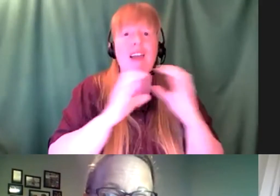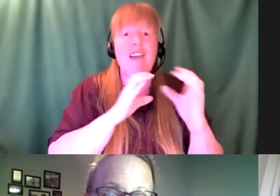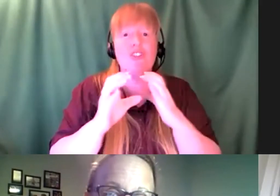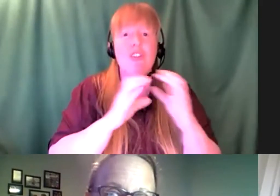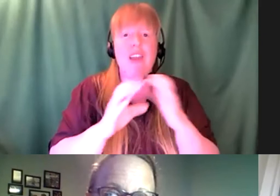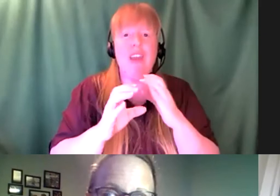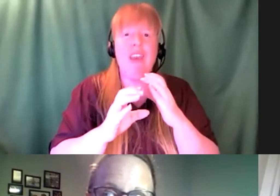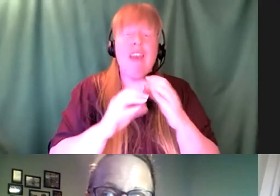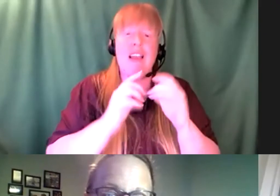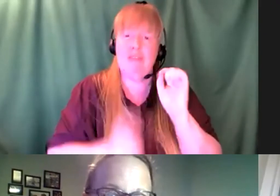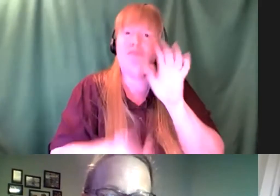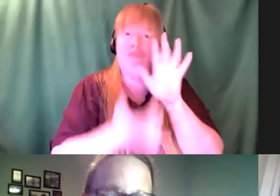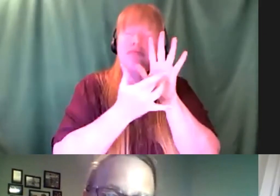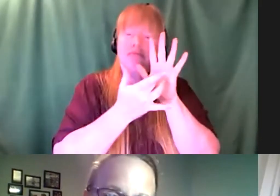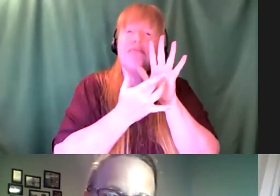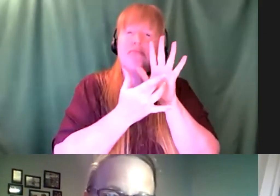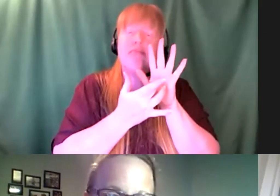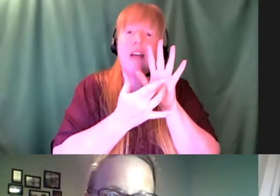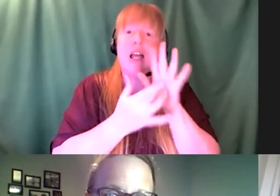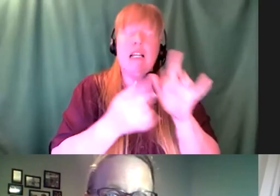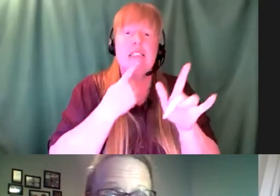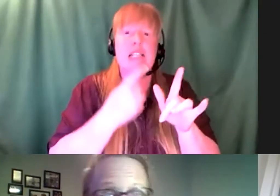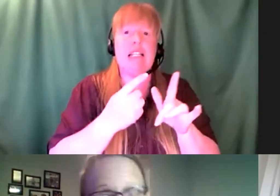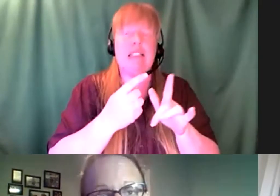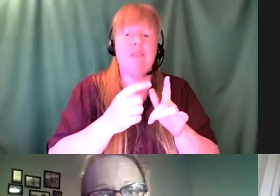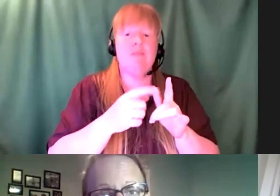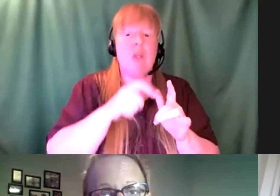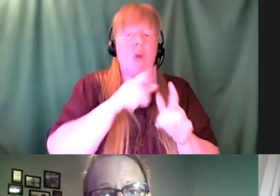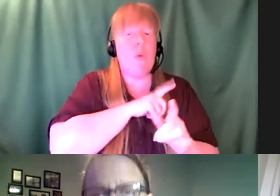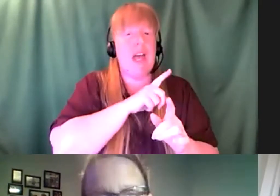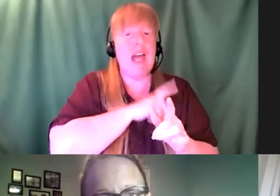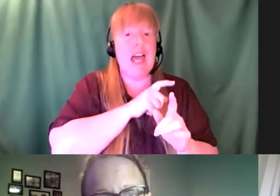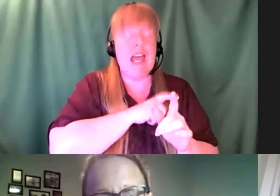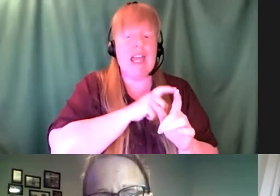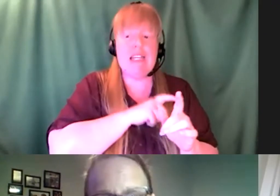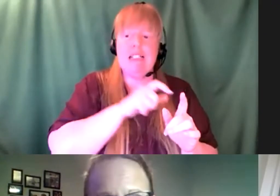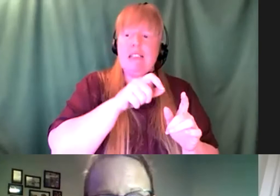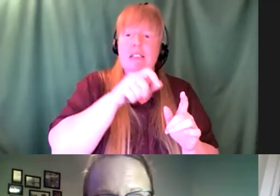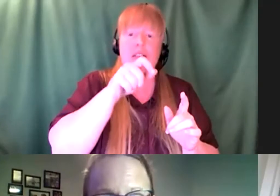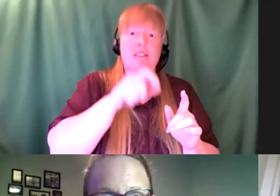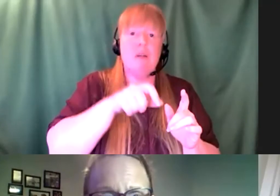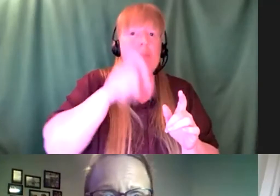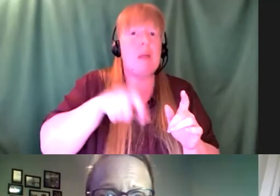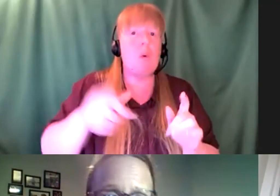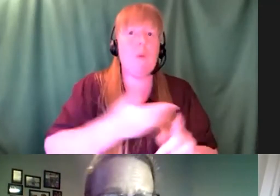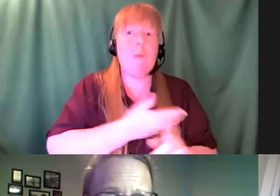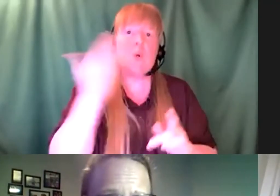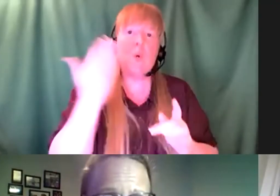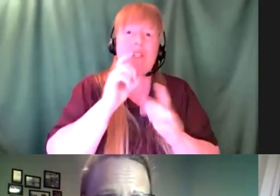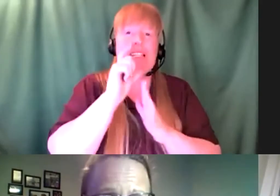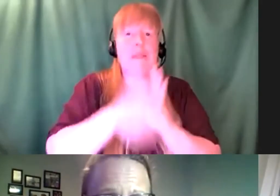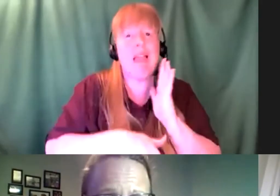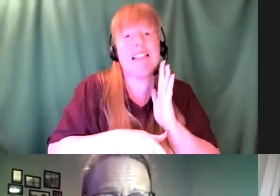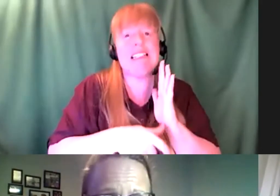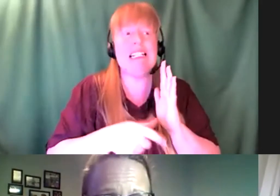think sometimes people that don't have disabilities see that there is more barriers than there maybe need to be, and sometimes we've got the